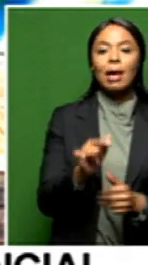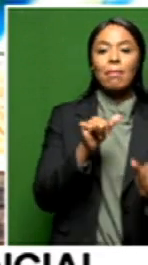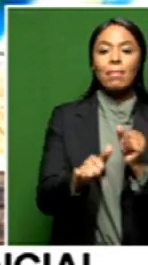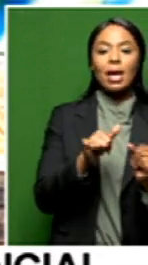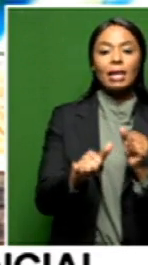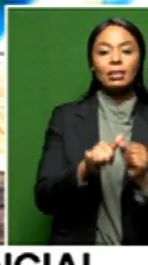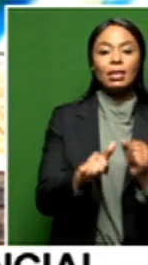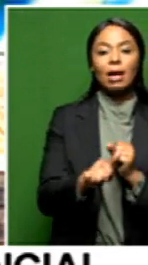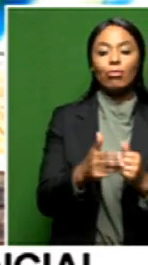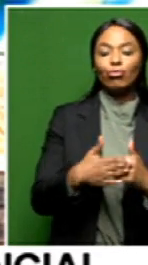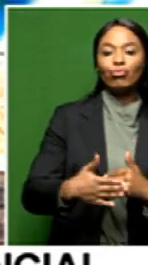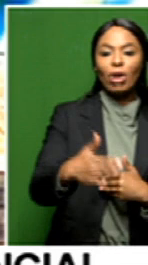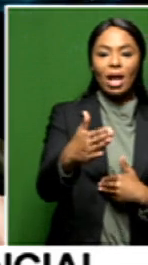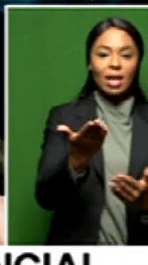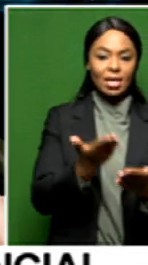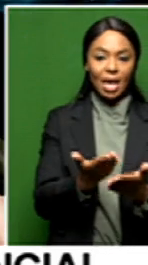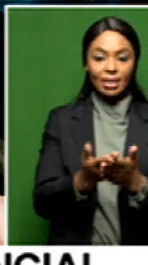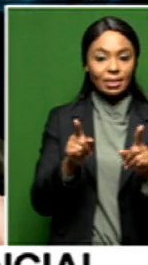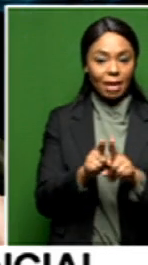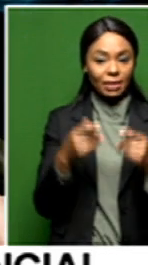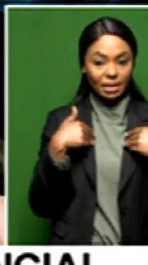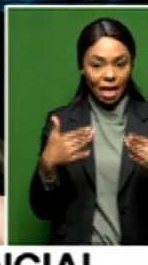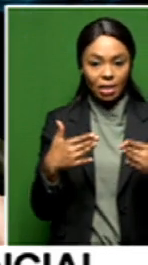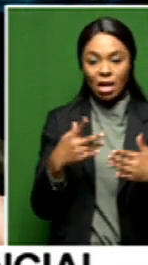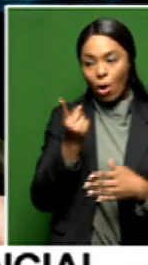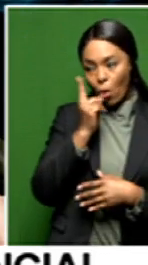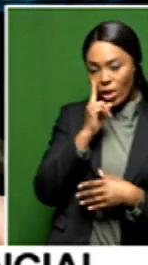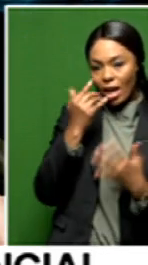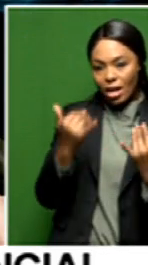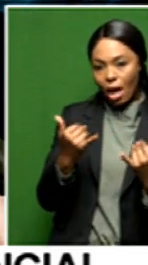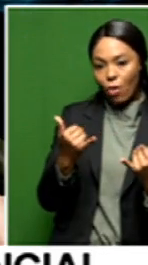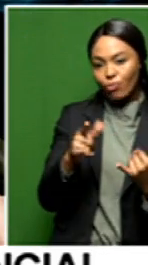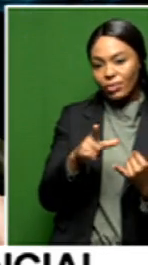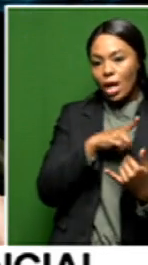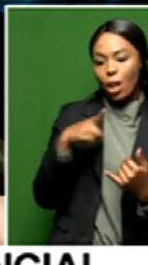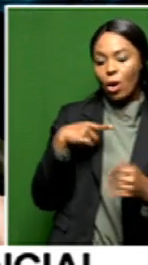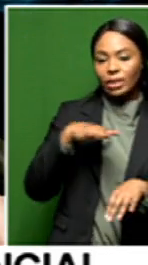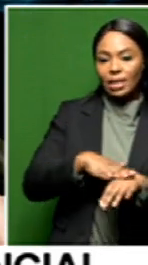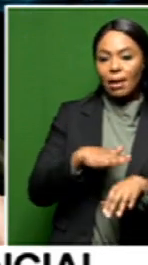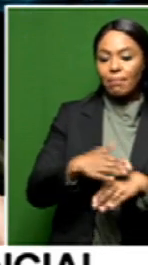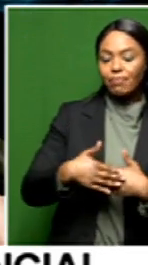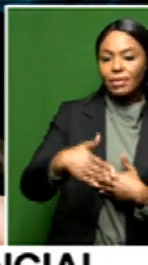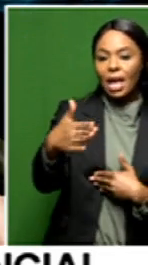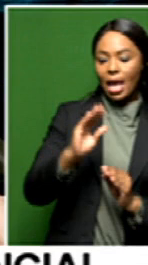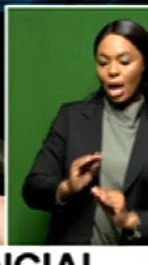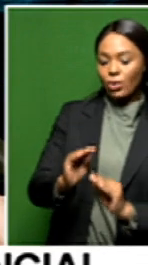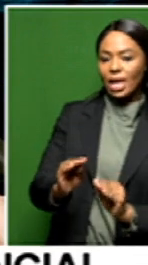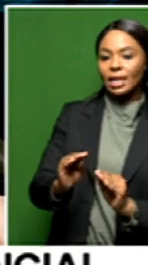better with their money and perhaps start looking at the long-term impact goals that they have, whether it's educating their children and